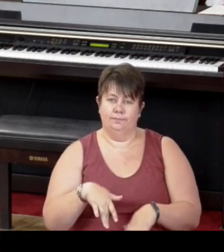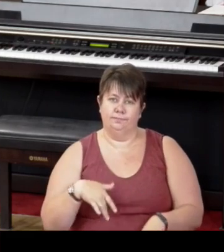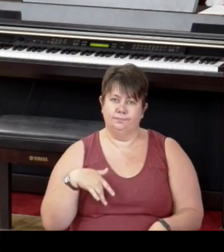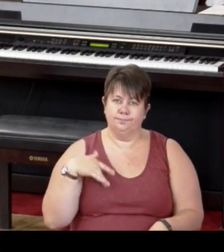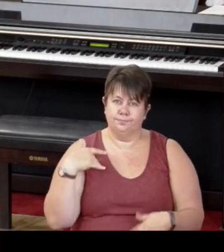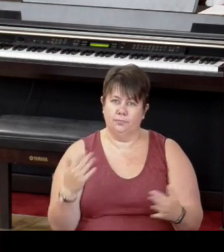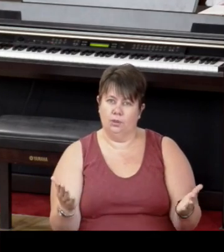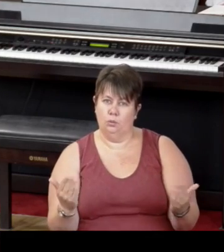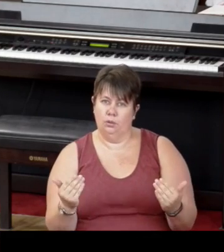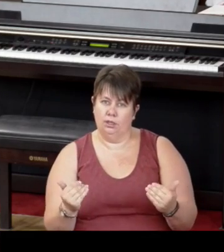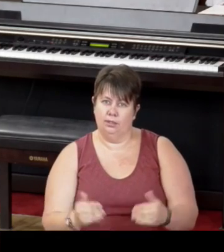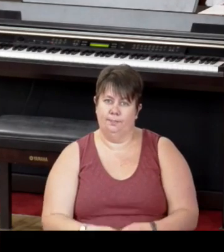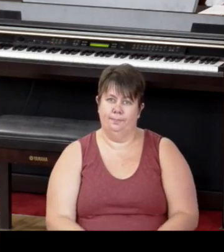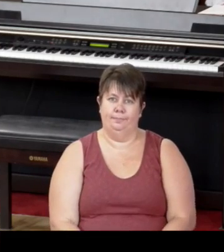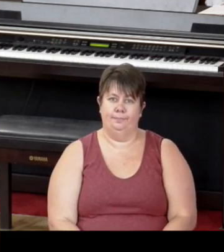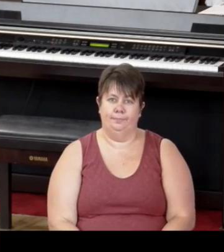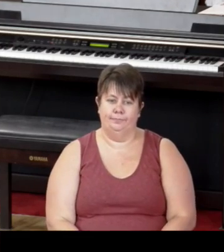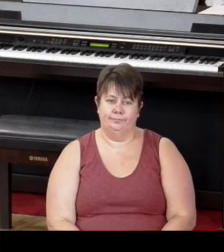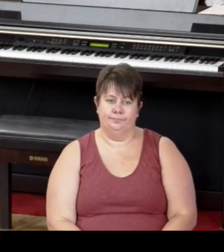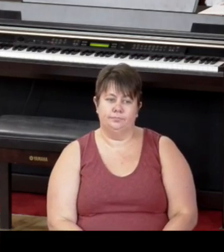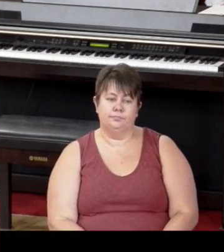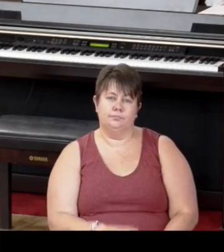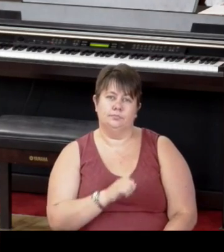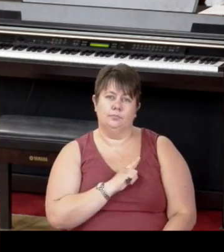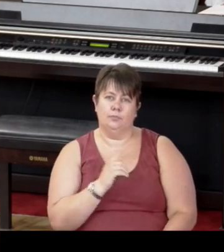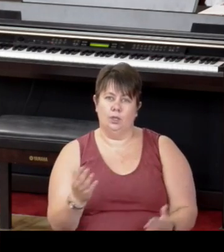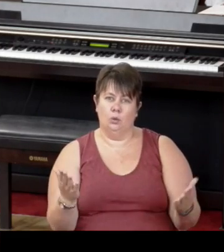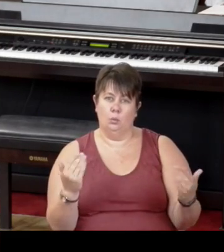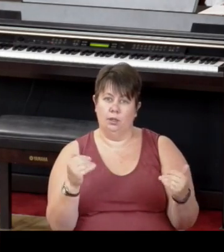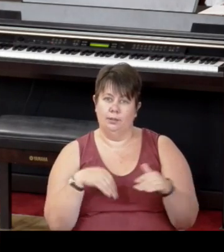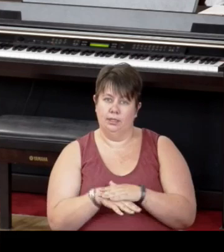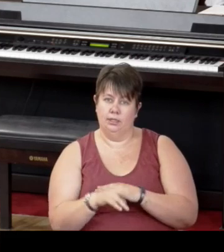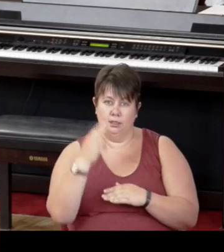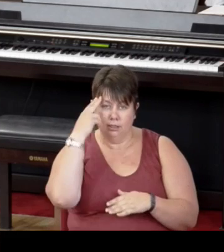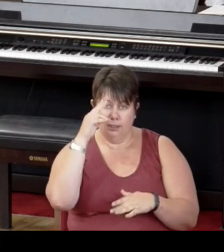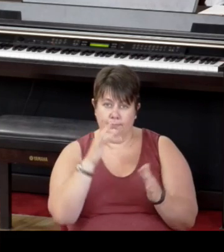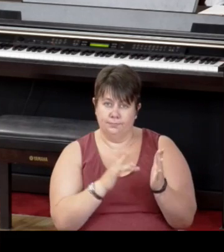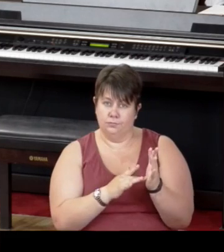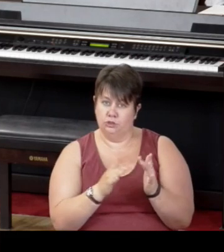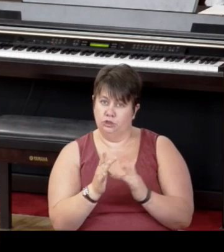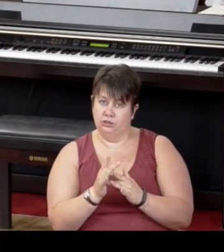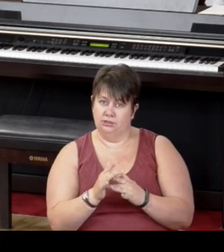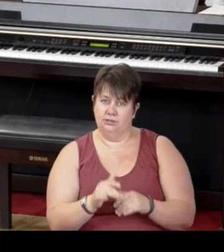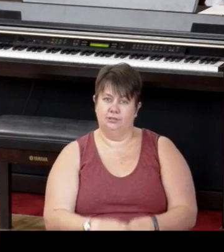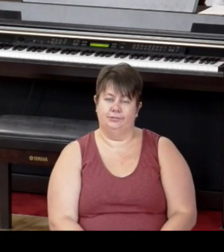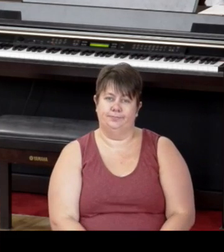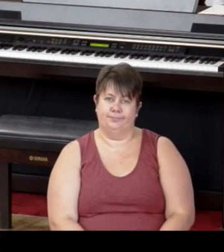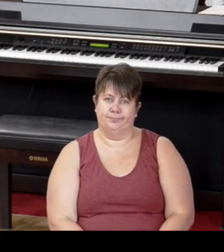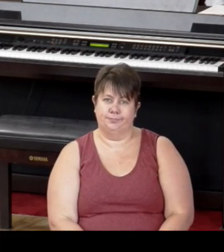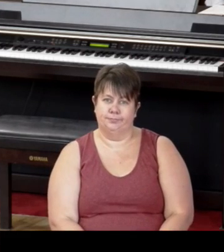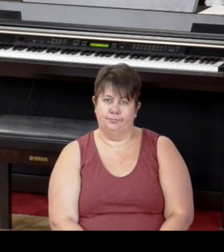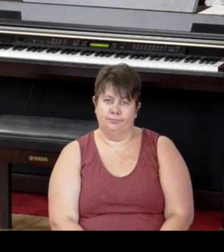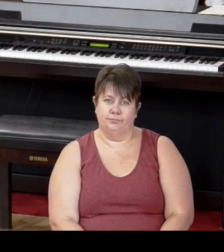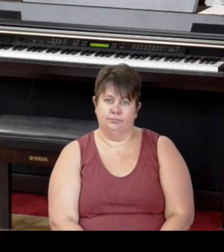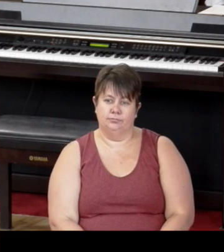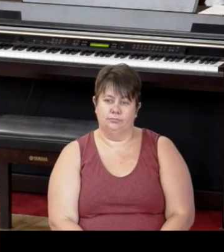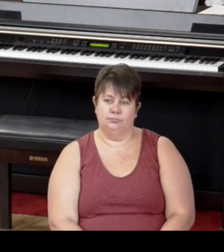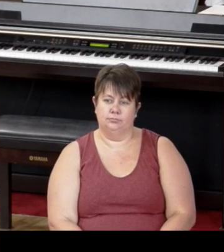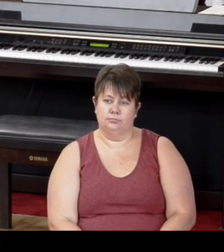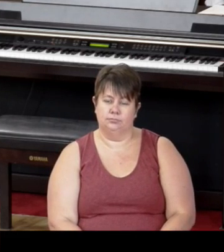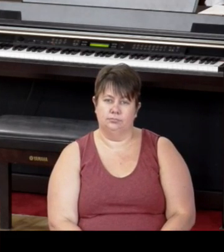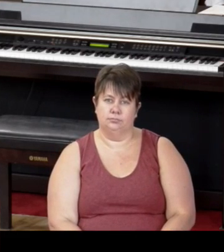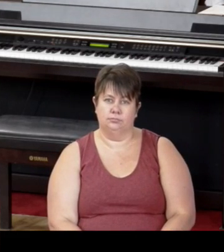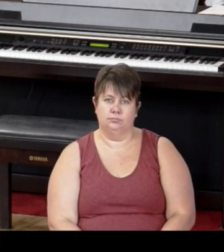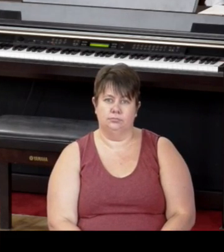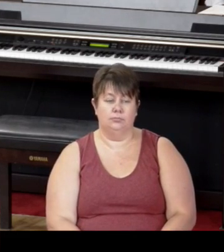you are, because you are welcomed in the name of Jesus Christ, our Lord and our Saviour. Please do take the time,